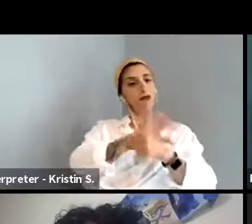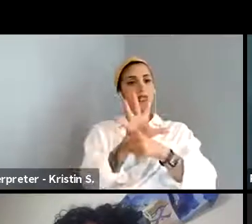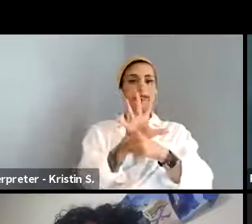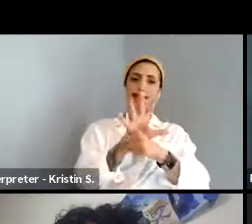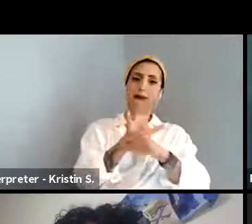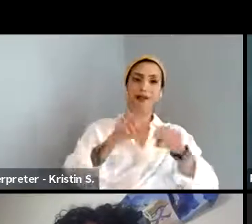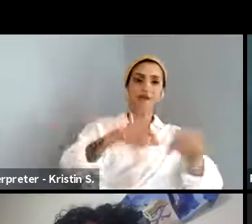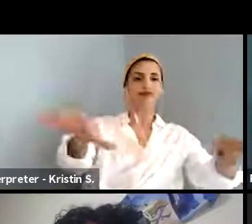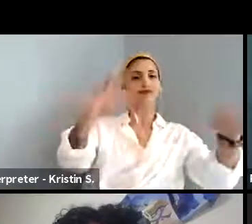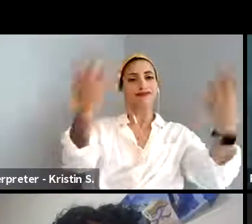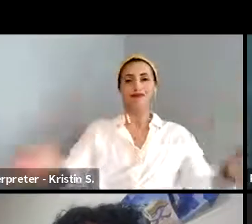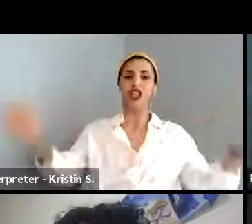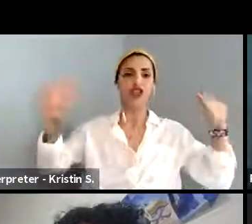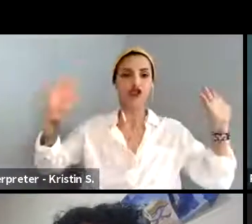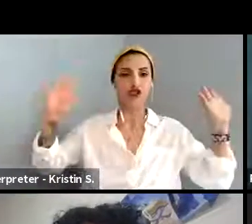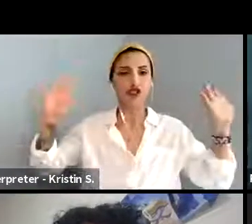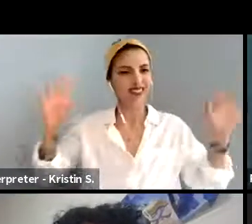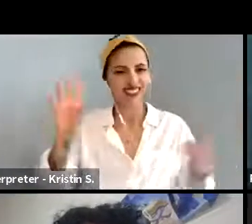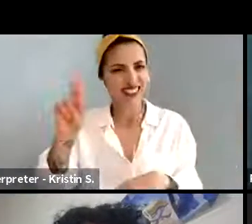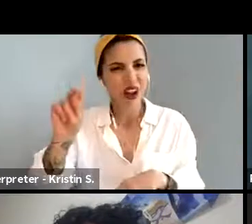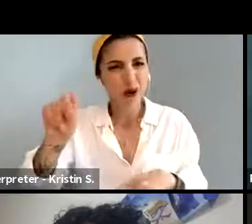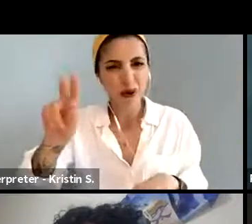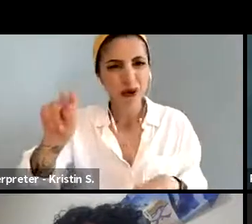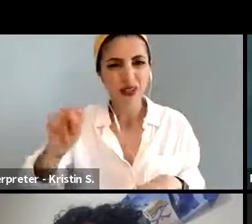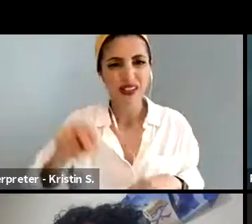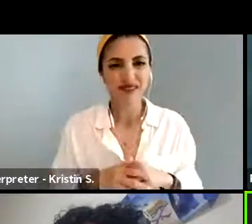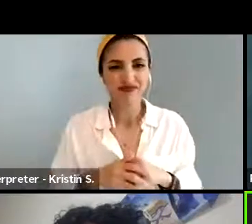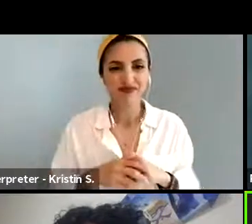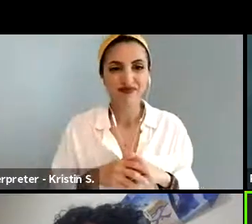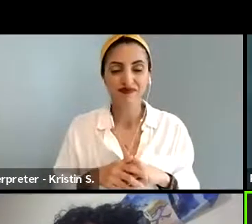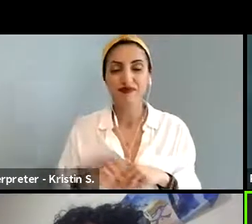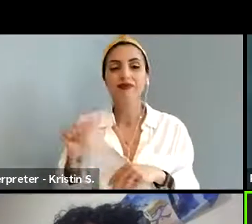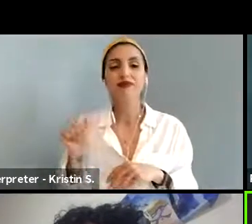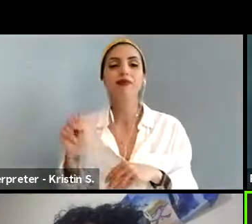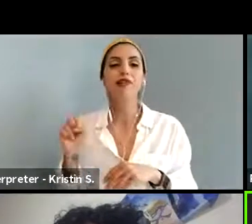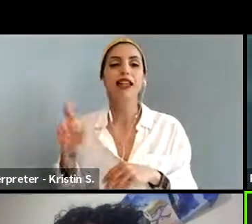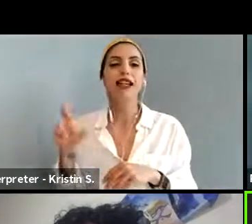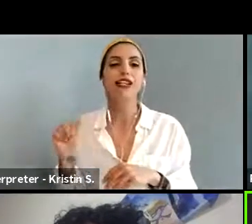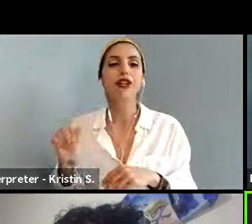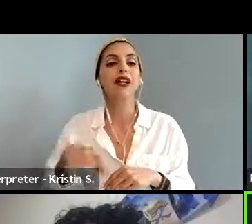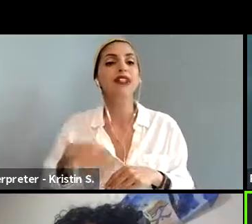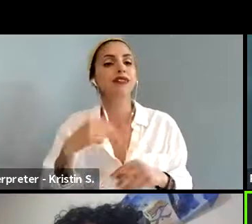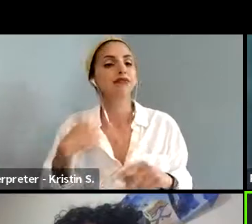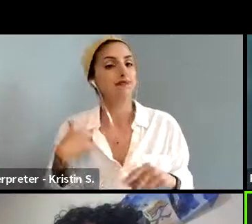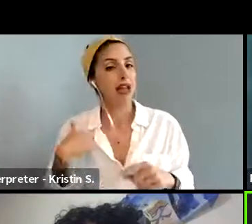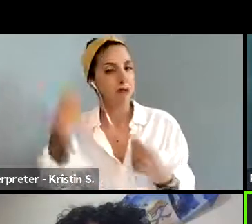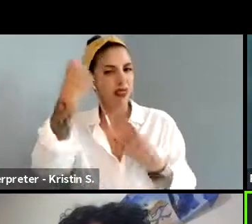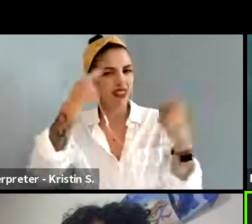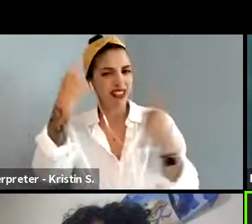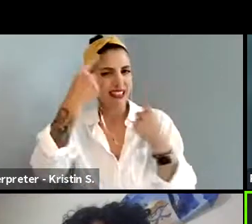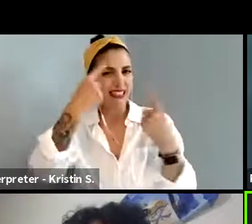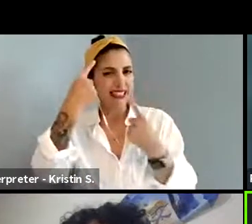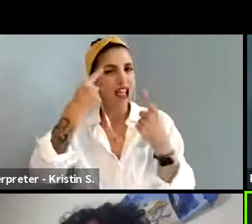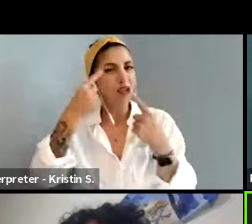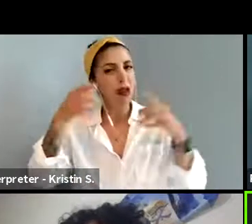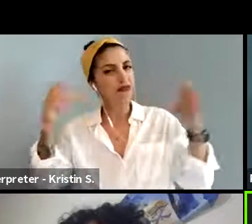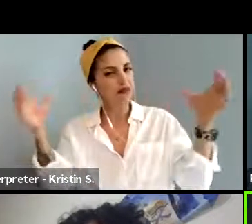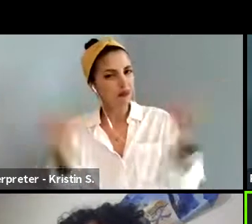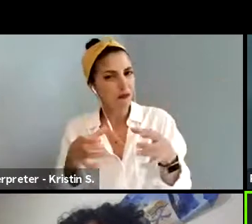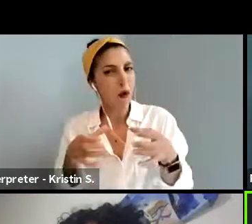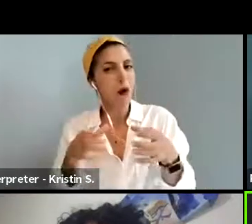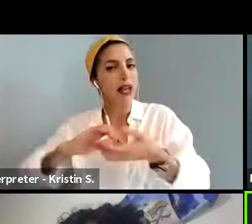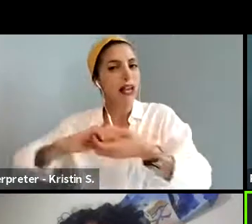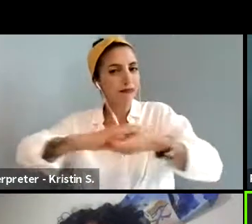everyone's good now. Yeah. They need you. I'm seriously considering forming a